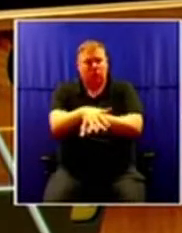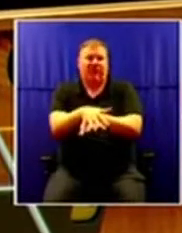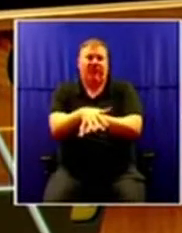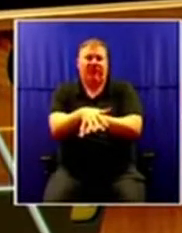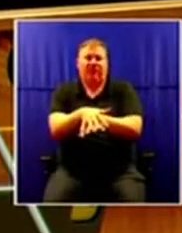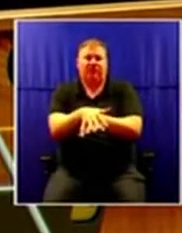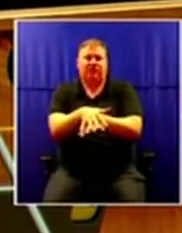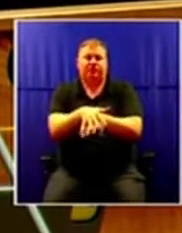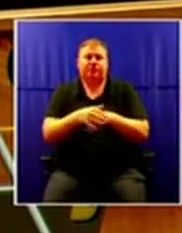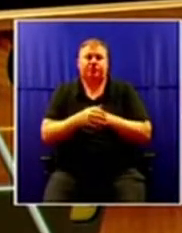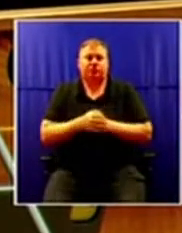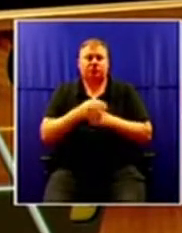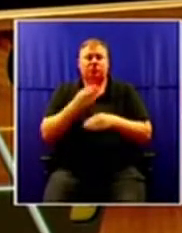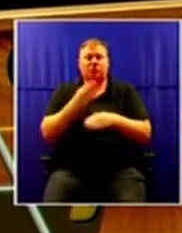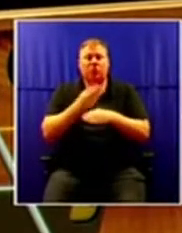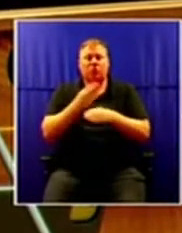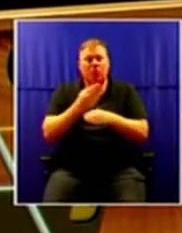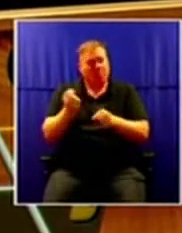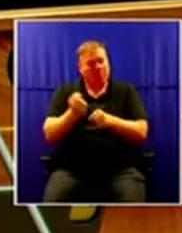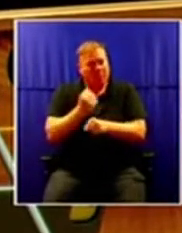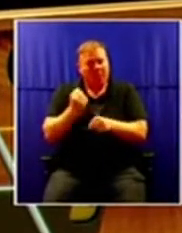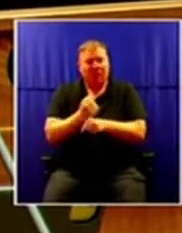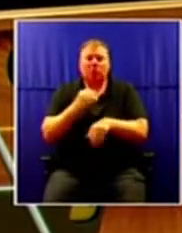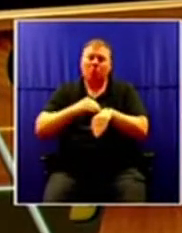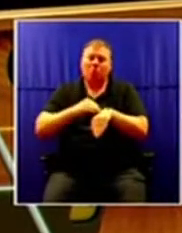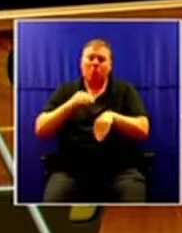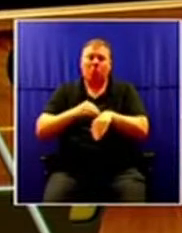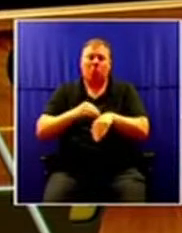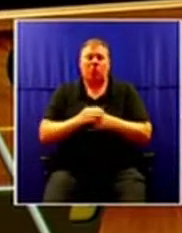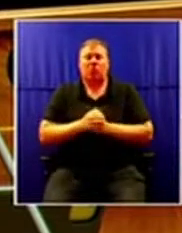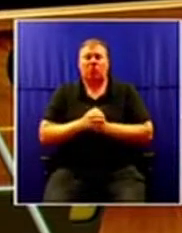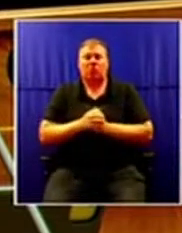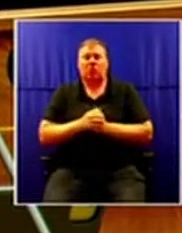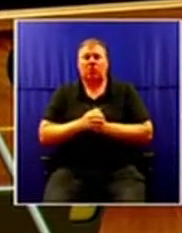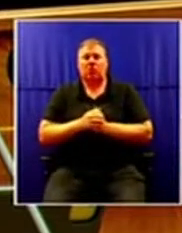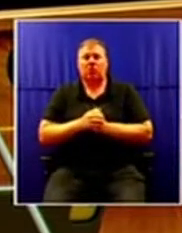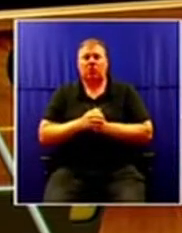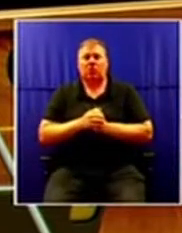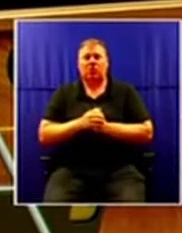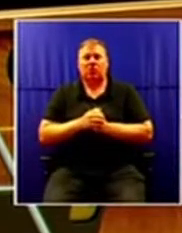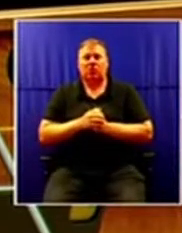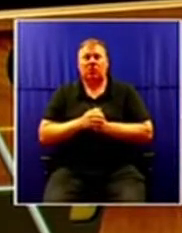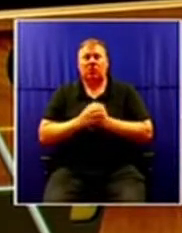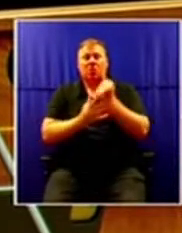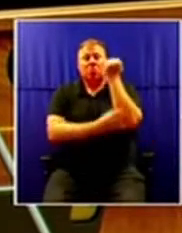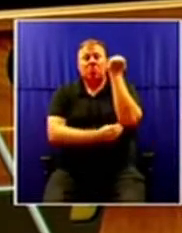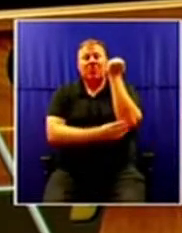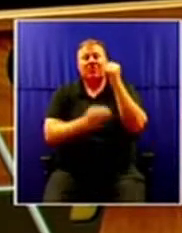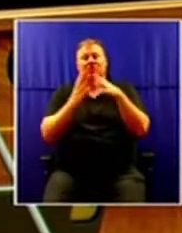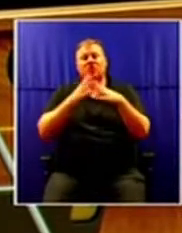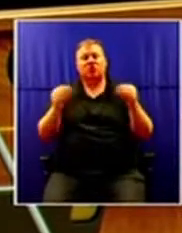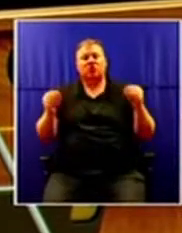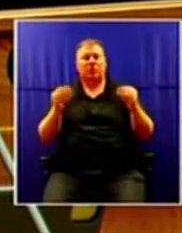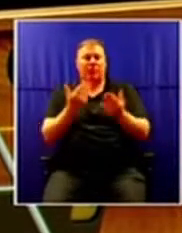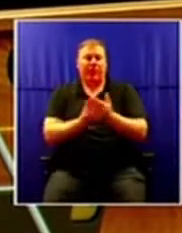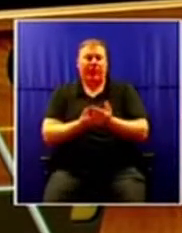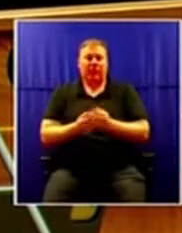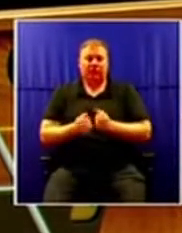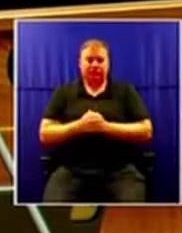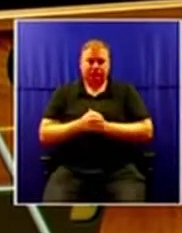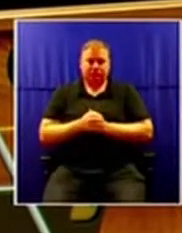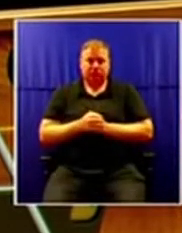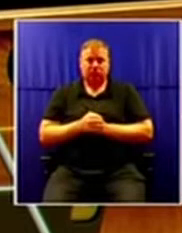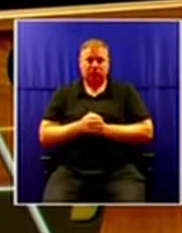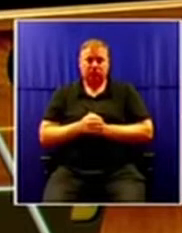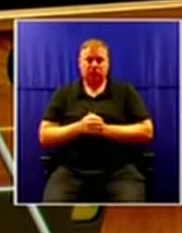that creates jobs, and that lifts people out of poverty. We will put an